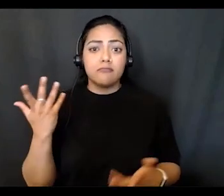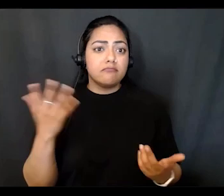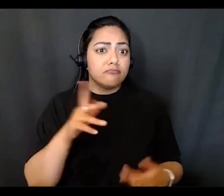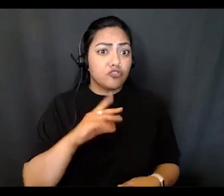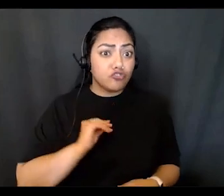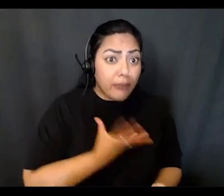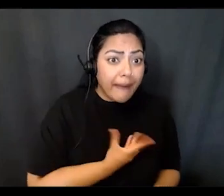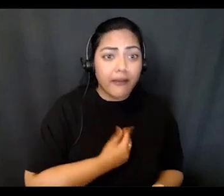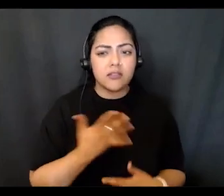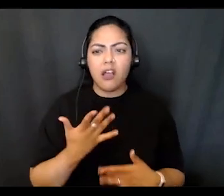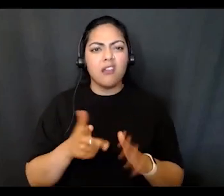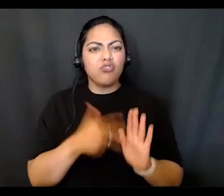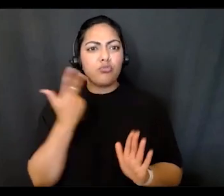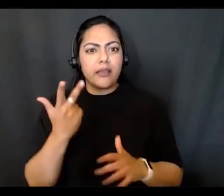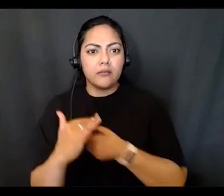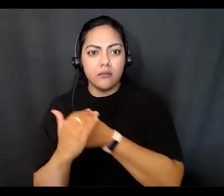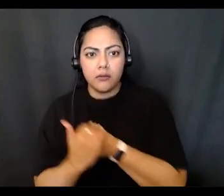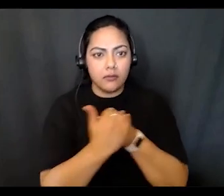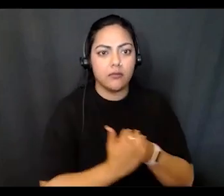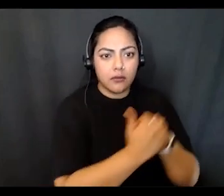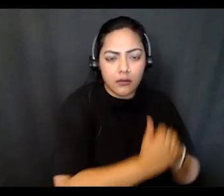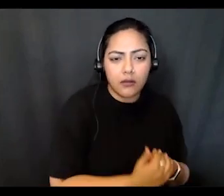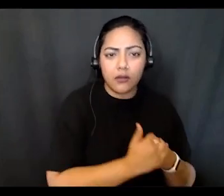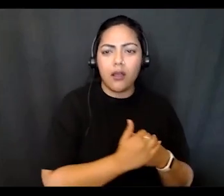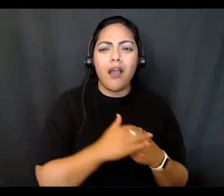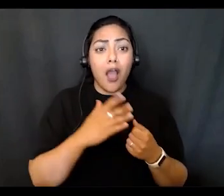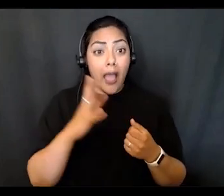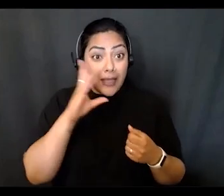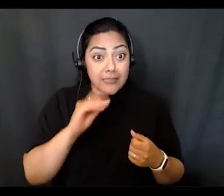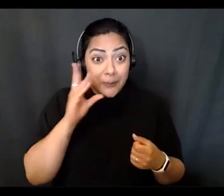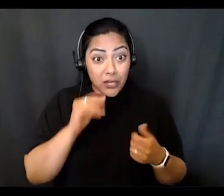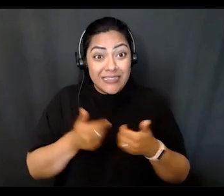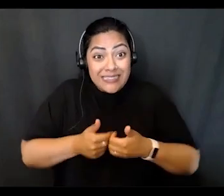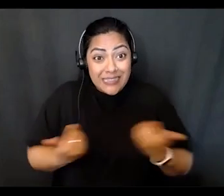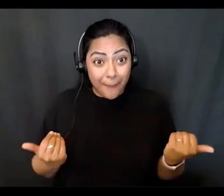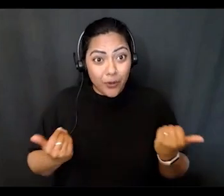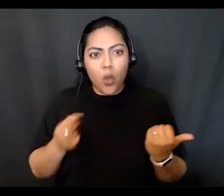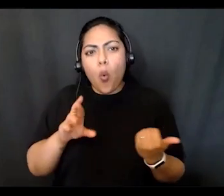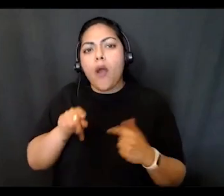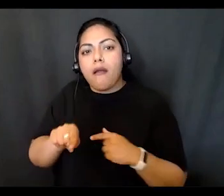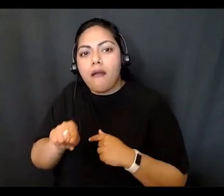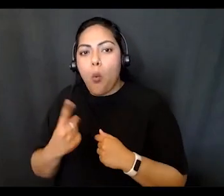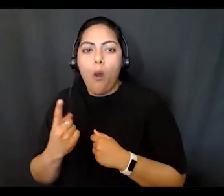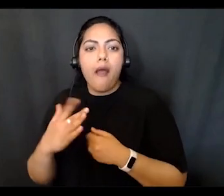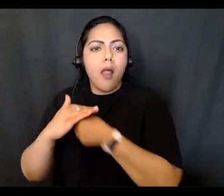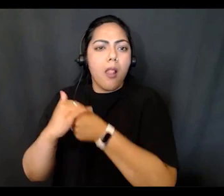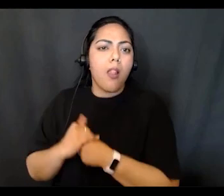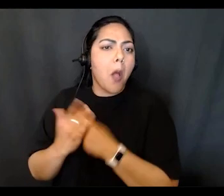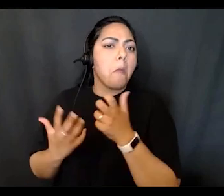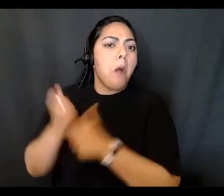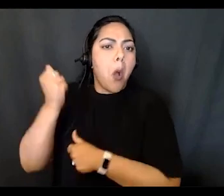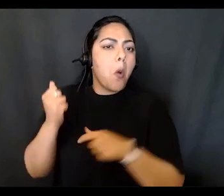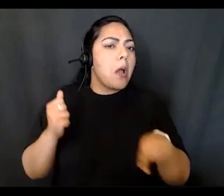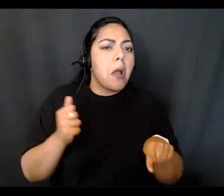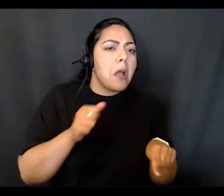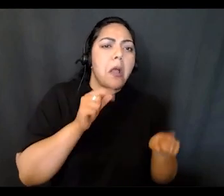happening in the same moment. When we attempt to try and say, oh, we're just going to focus on the racism now, we're just